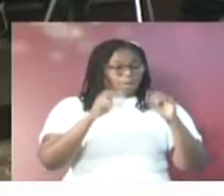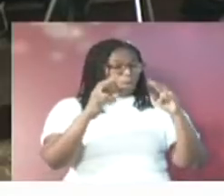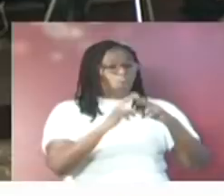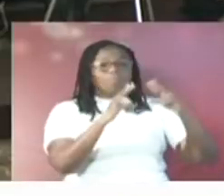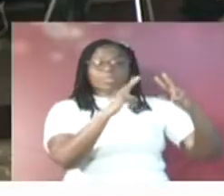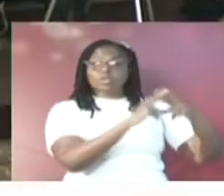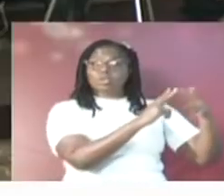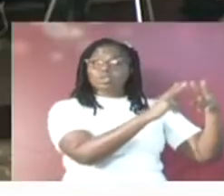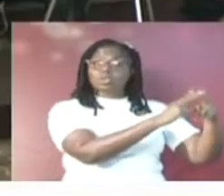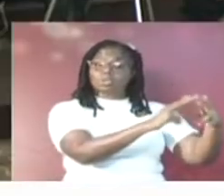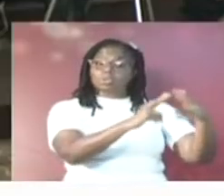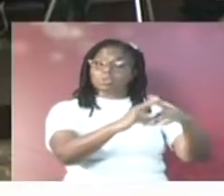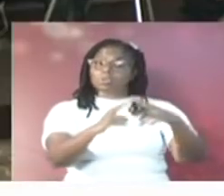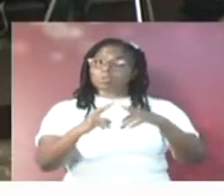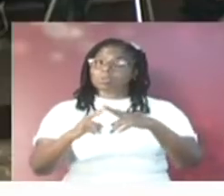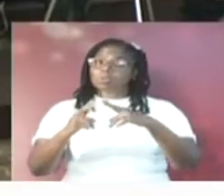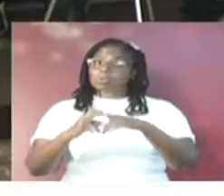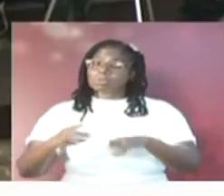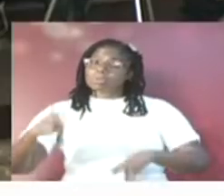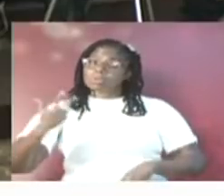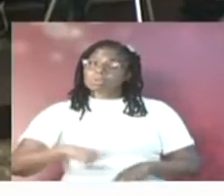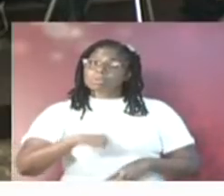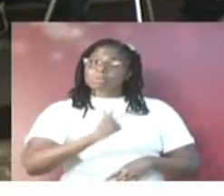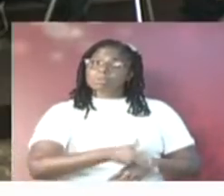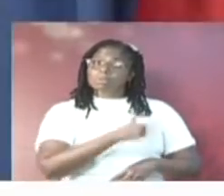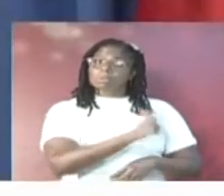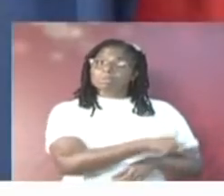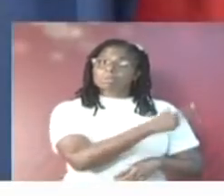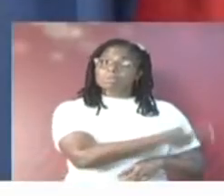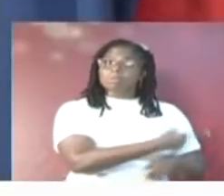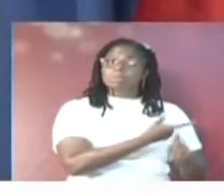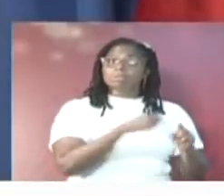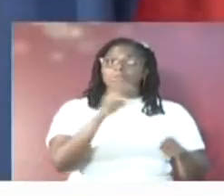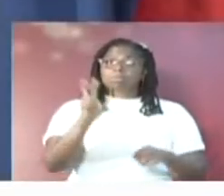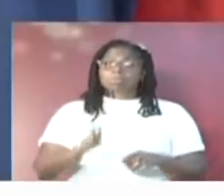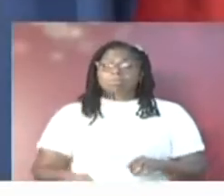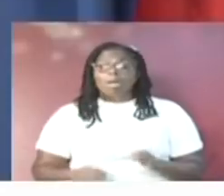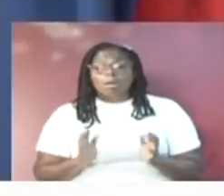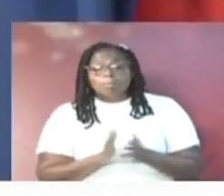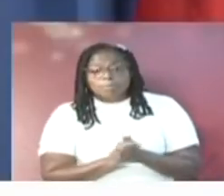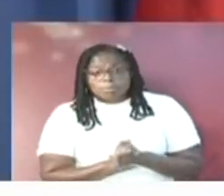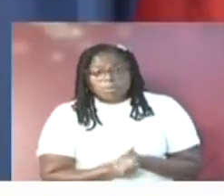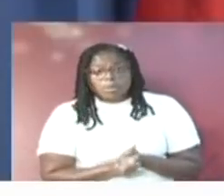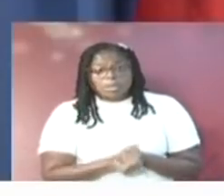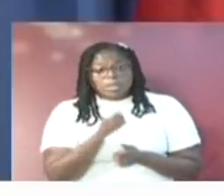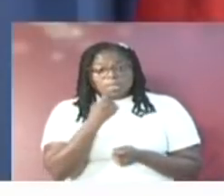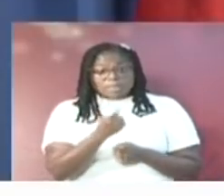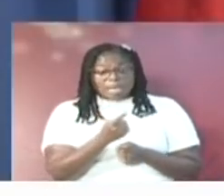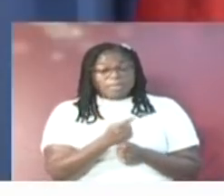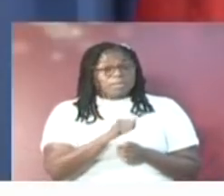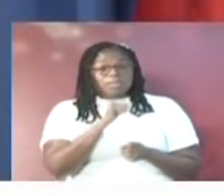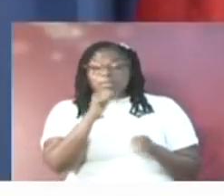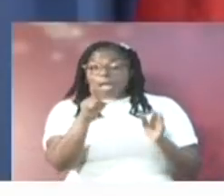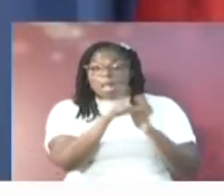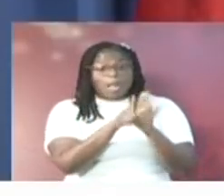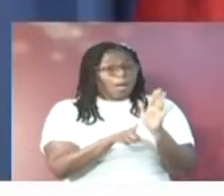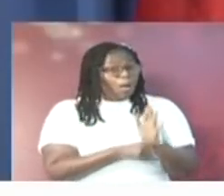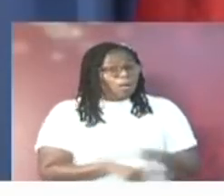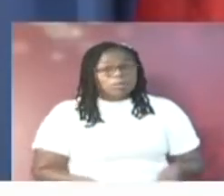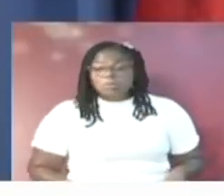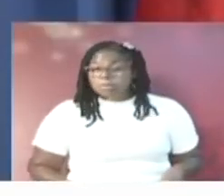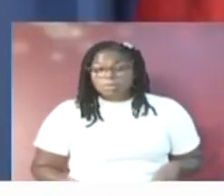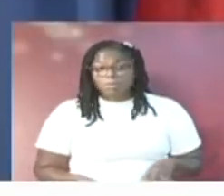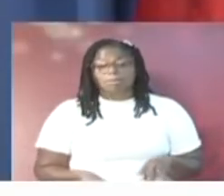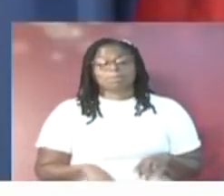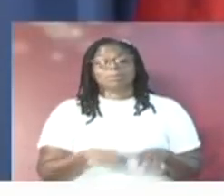video? Has it garnered the attention of your ministry? The essence of the press conference yesterday was to address in the generality the